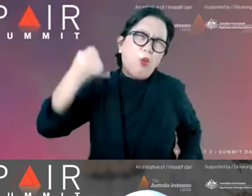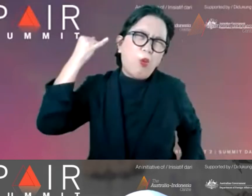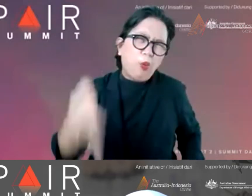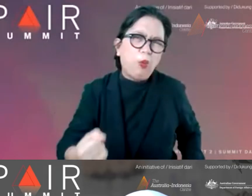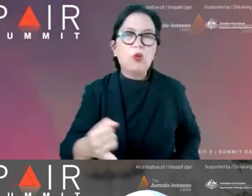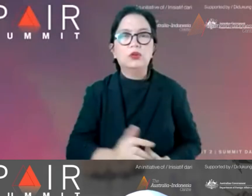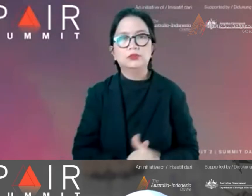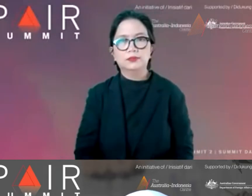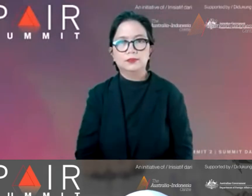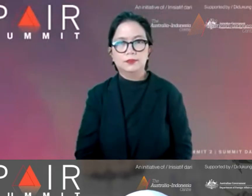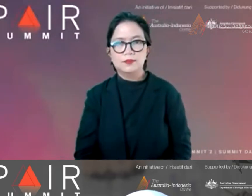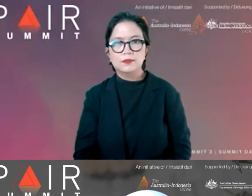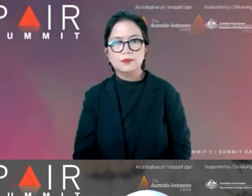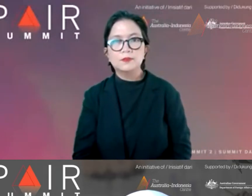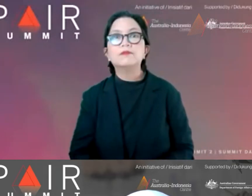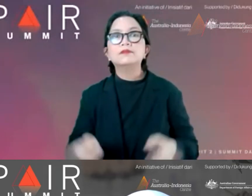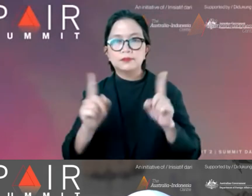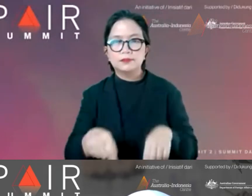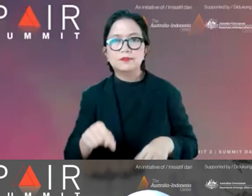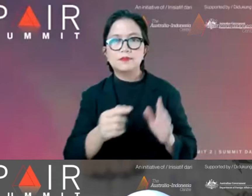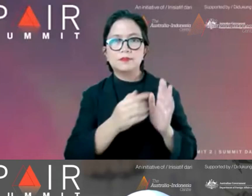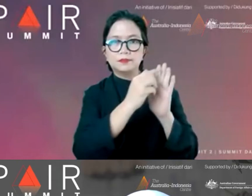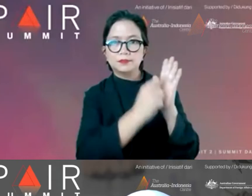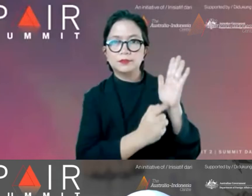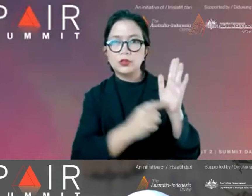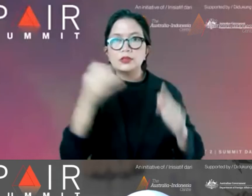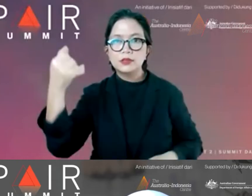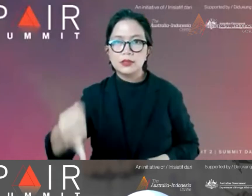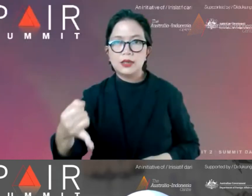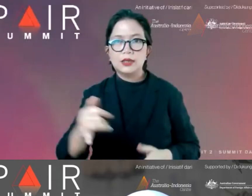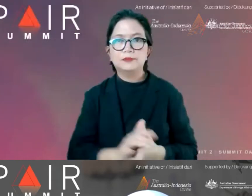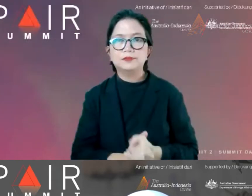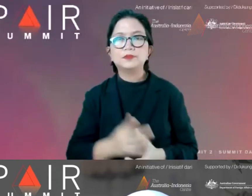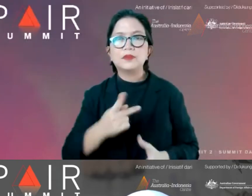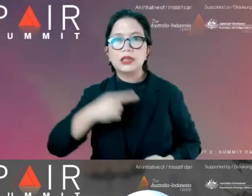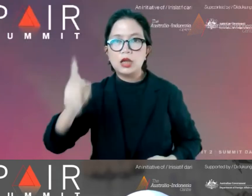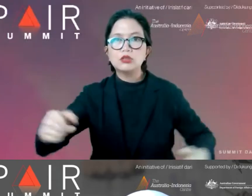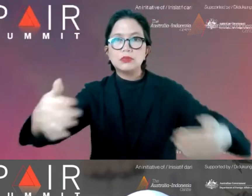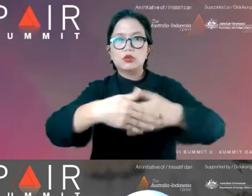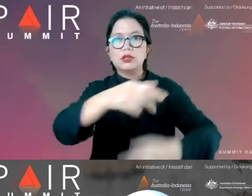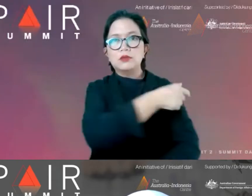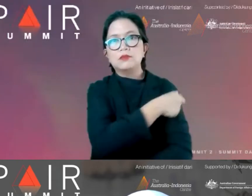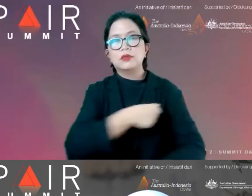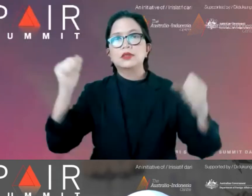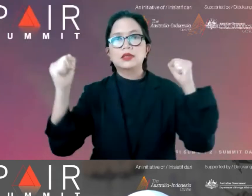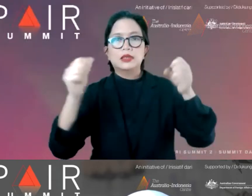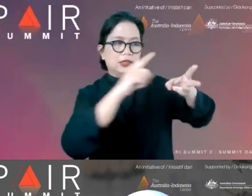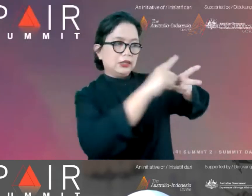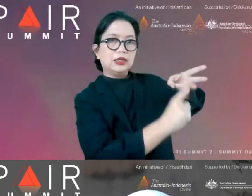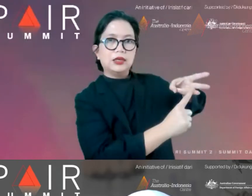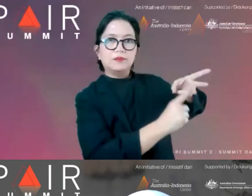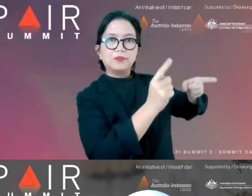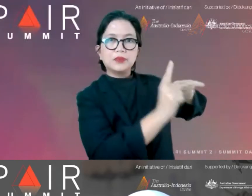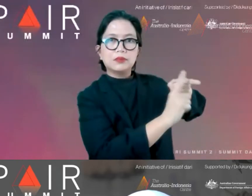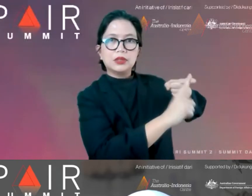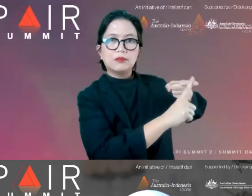for handing over to Ratna is this, that we need to protect workers from 3 things. Number 1, from the infection